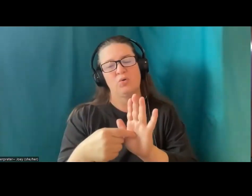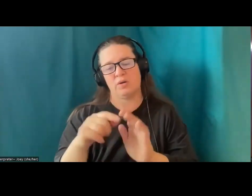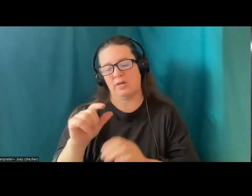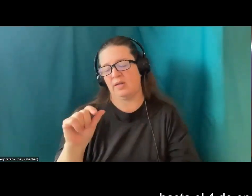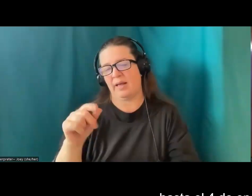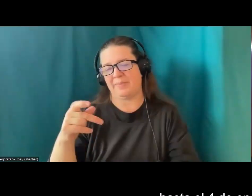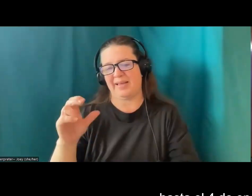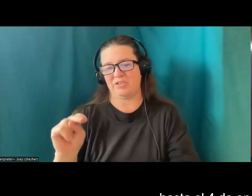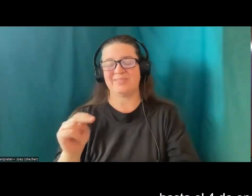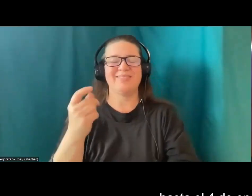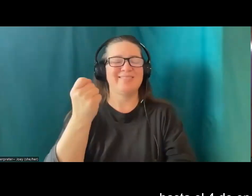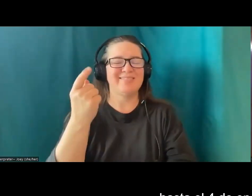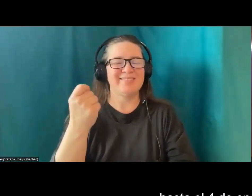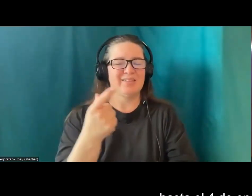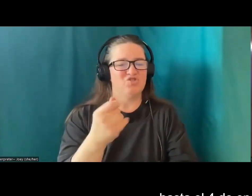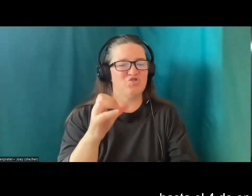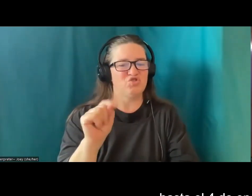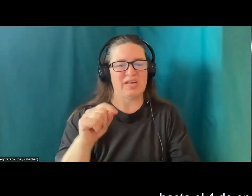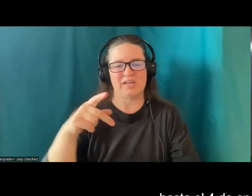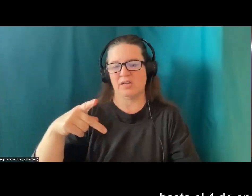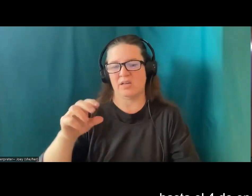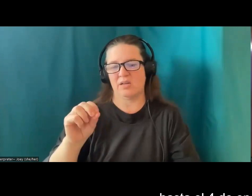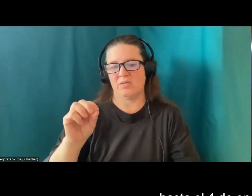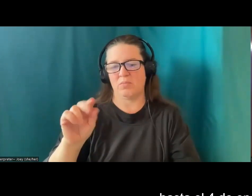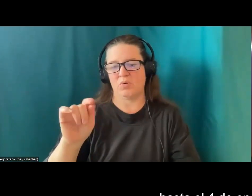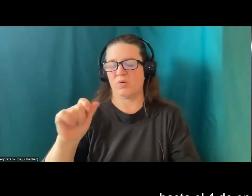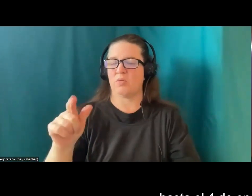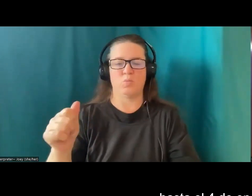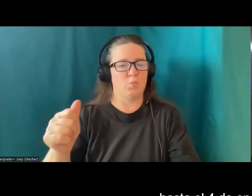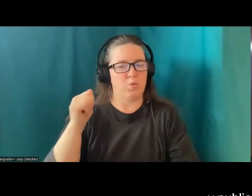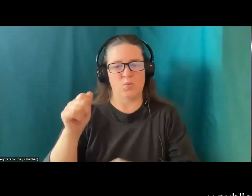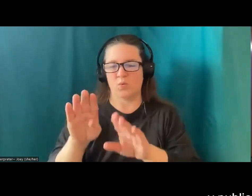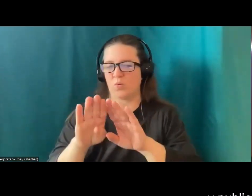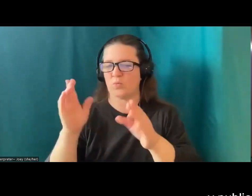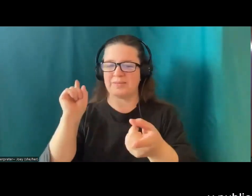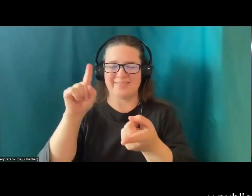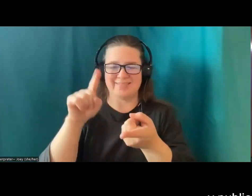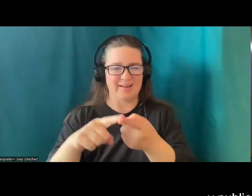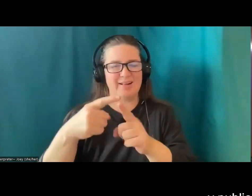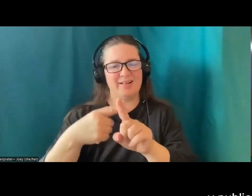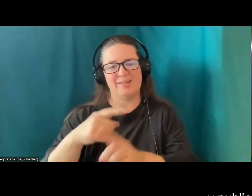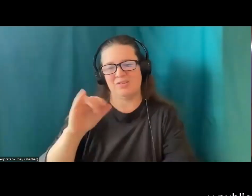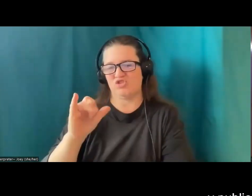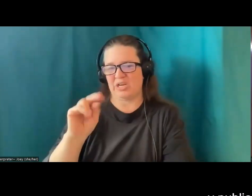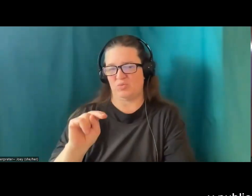portal is not going to open until January 4th at noon, at which time we will send out an email and we will post a link